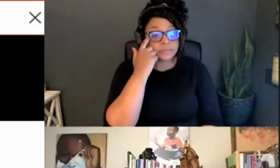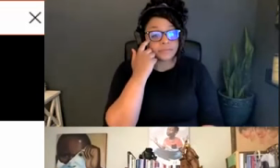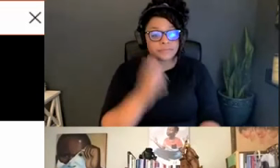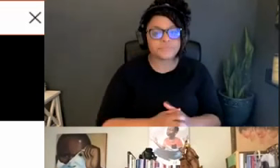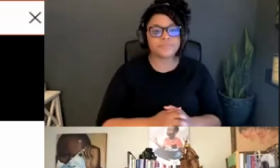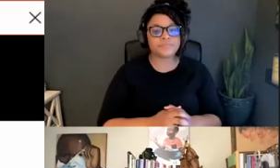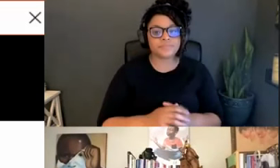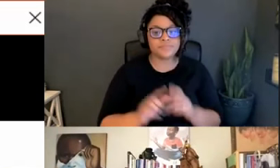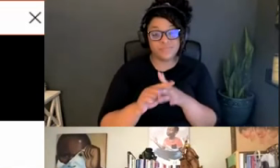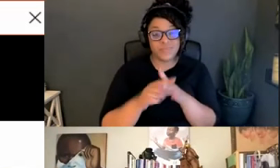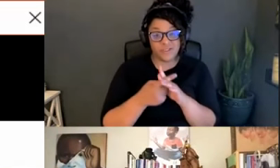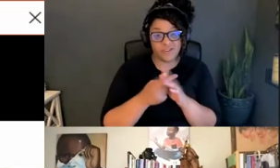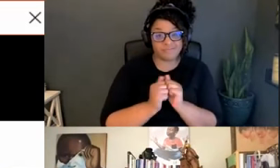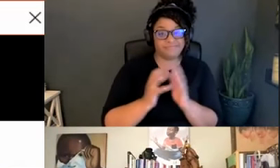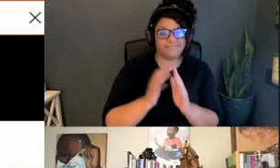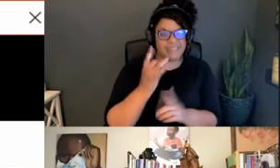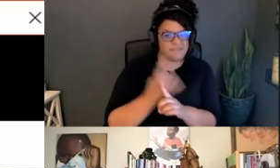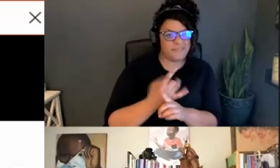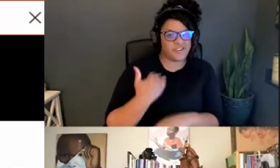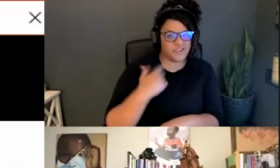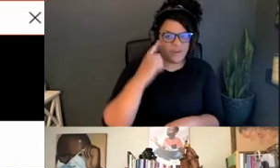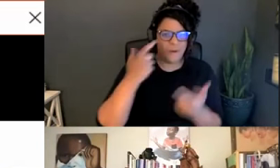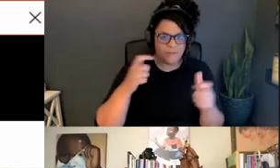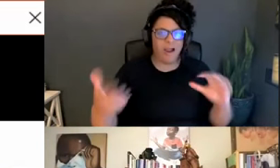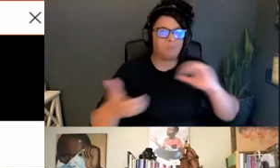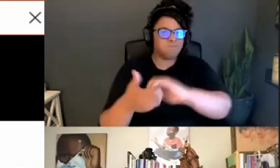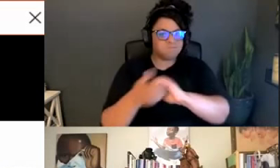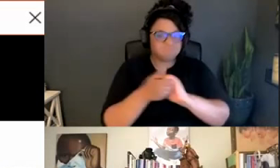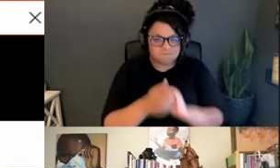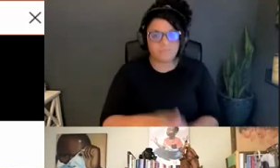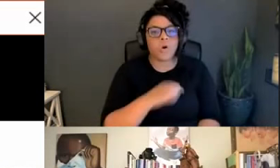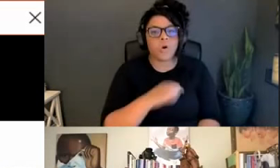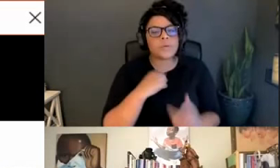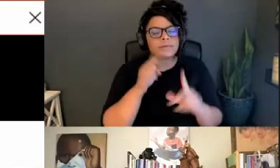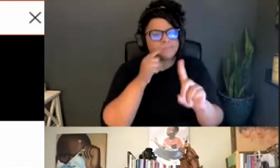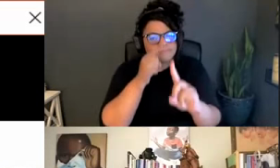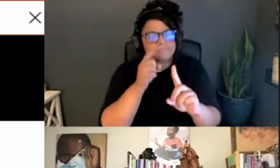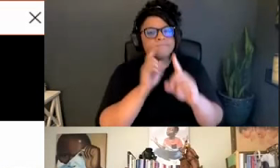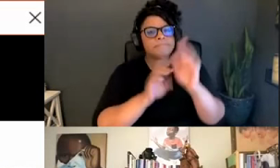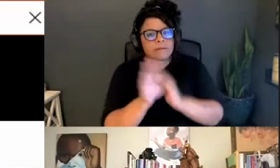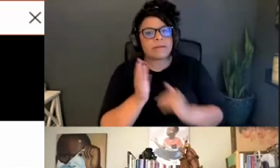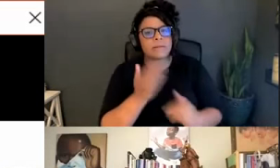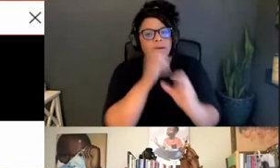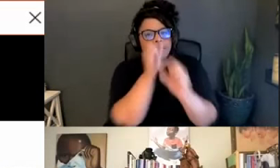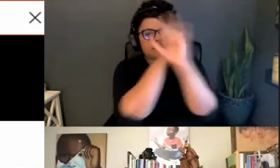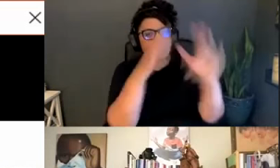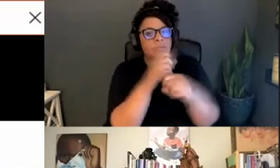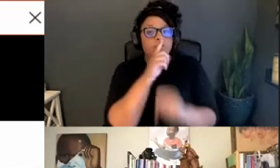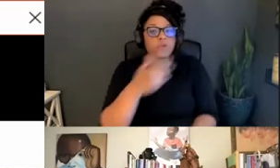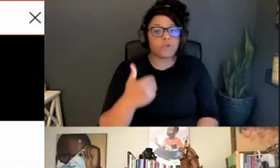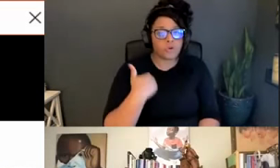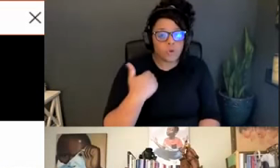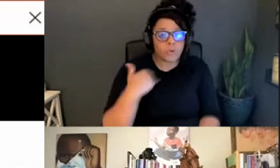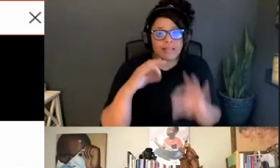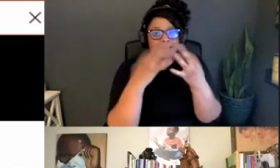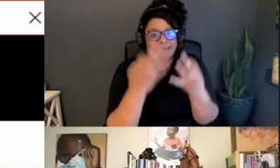Starting 8 months ago. And we really wanted to develop that vision, make sure that youth and family voice were centered,